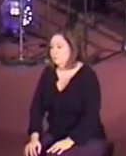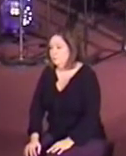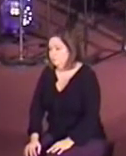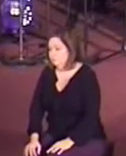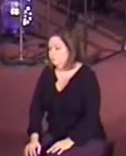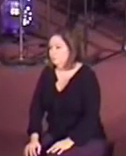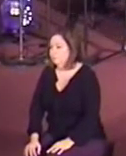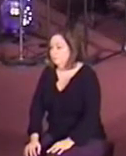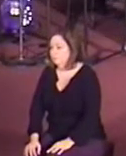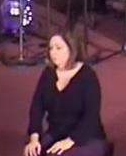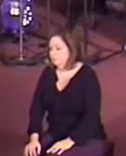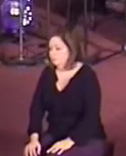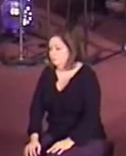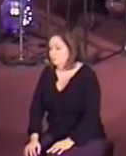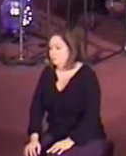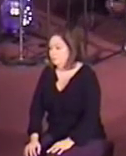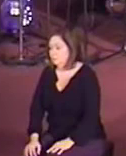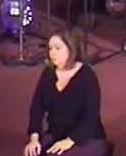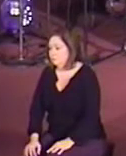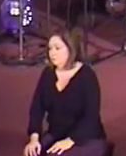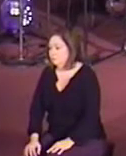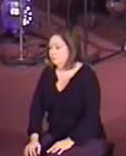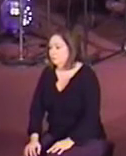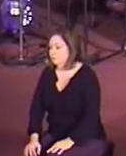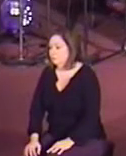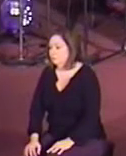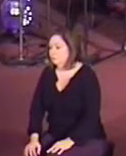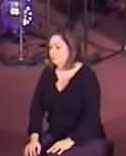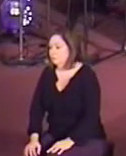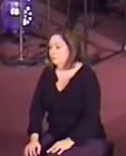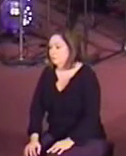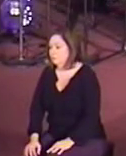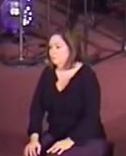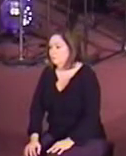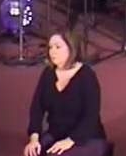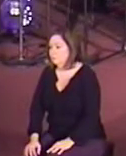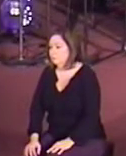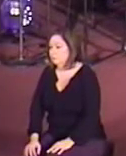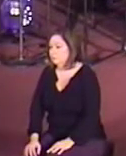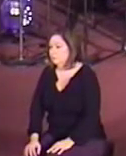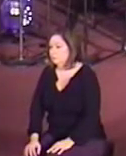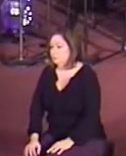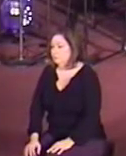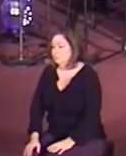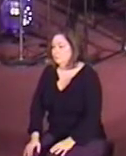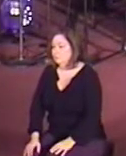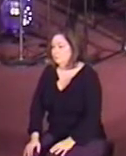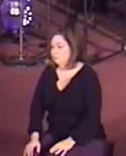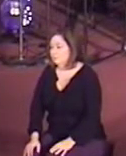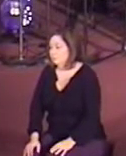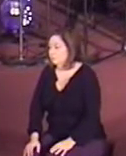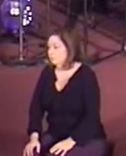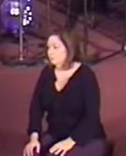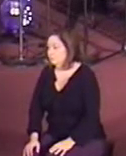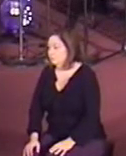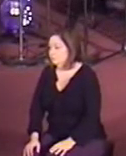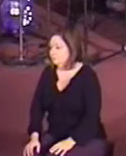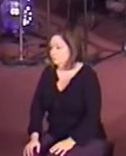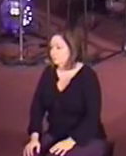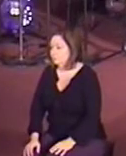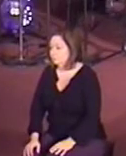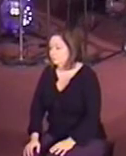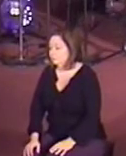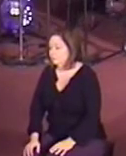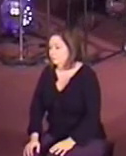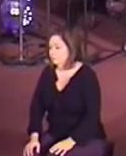heaven, and my understanding returned to me, and I blessed the Most High God, and praised and honored him who lives forever. For his